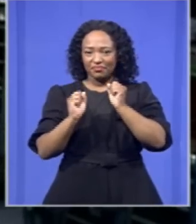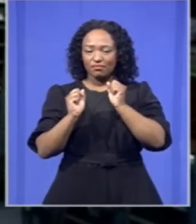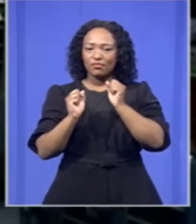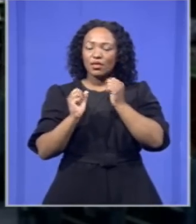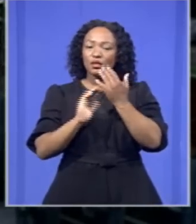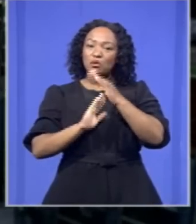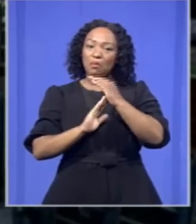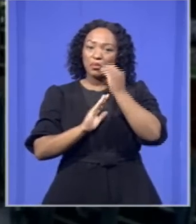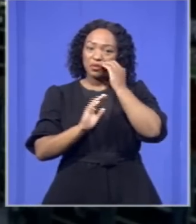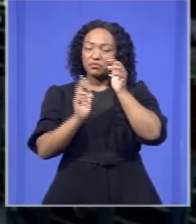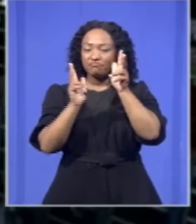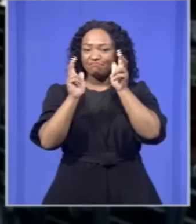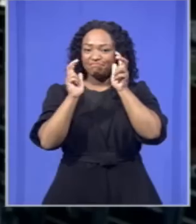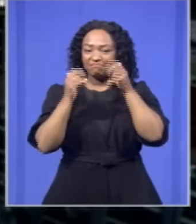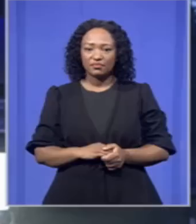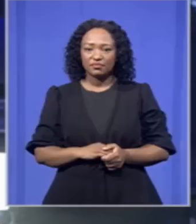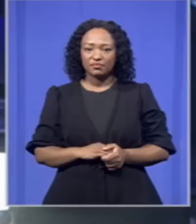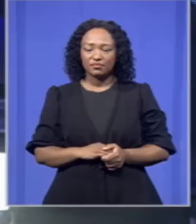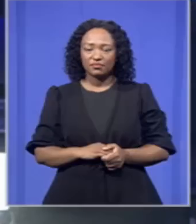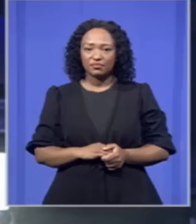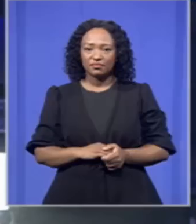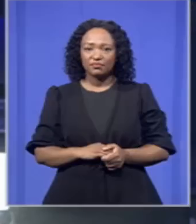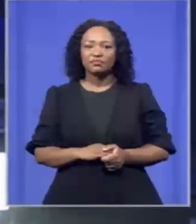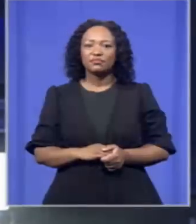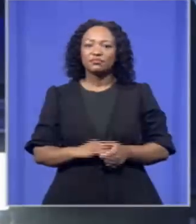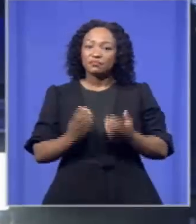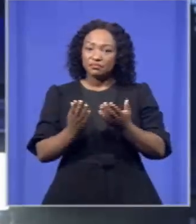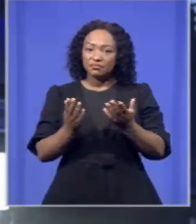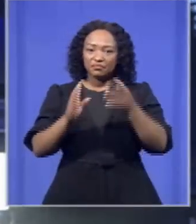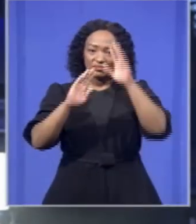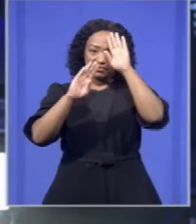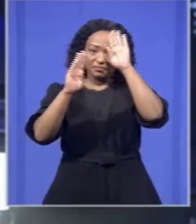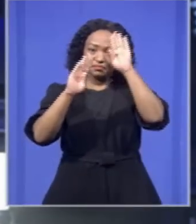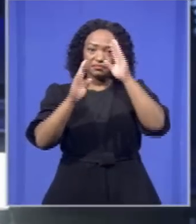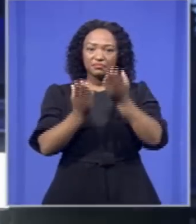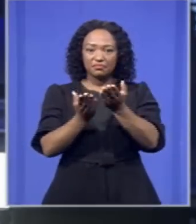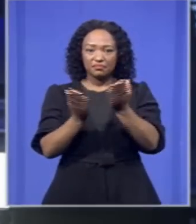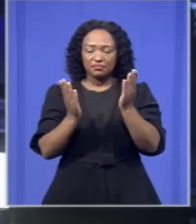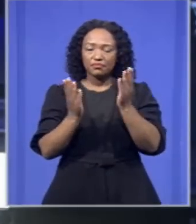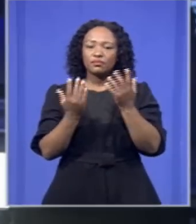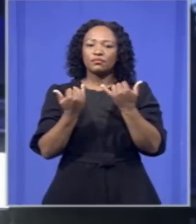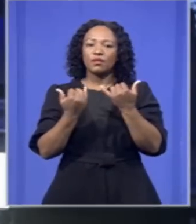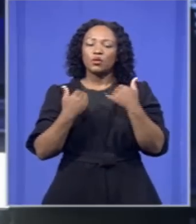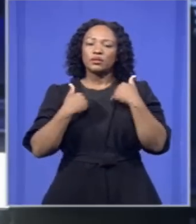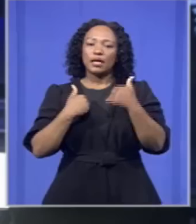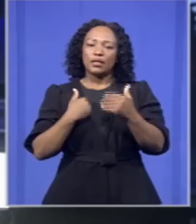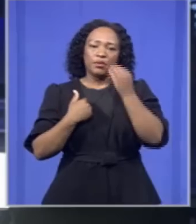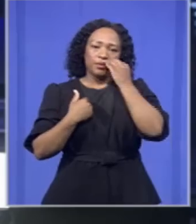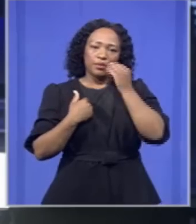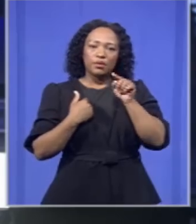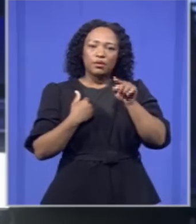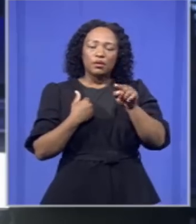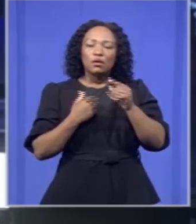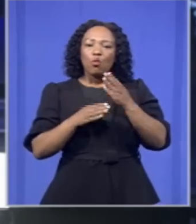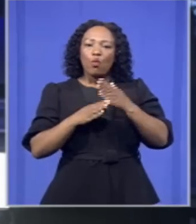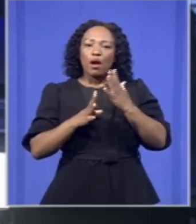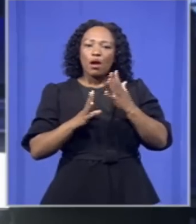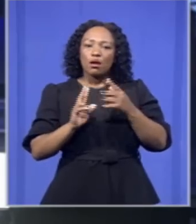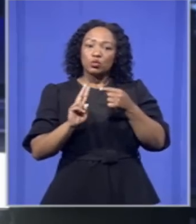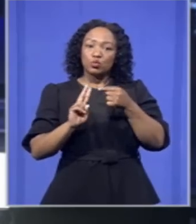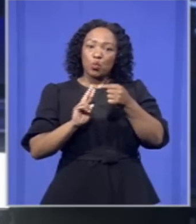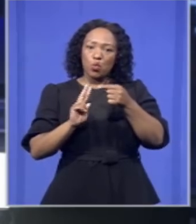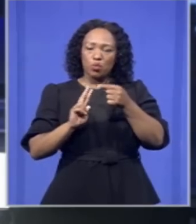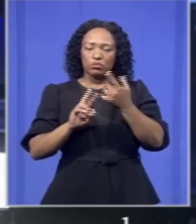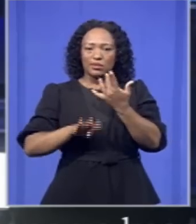re ketle mmogo ka tshedimosetso. Mogaetsho madume re dithankgolola ka gore badiri ba le babedi ba kago ba bolailwe